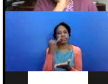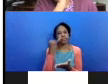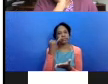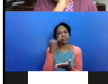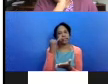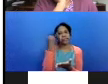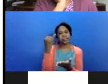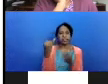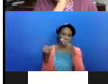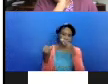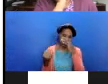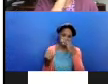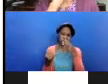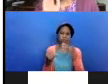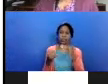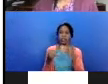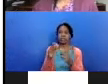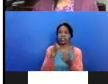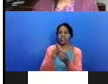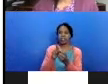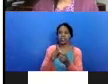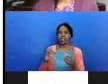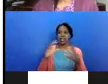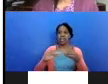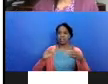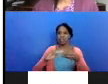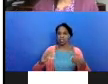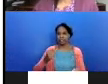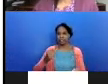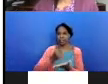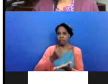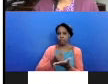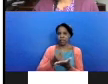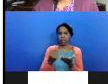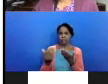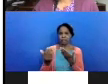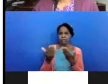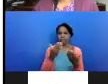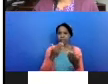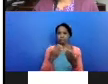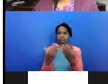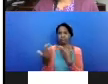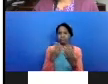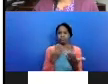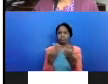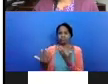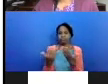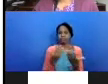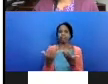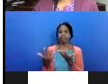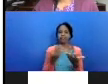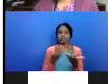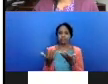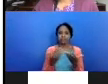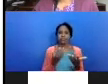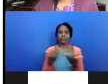for the reasons that I mentioned. And then, starting to name clearly the trauma that we had always worked with